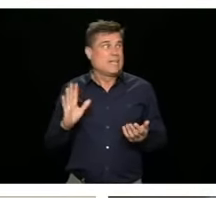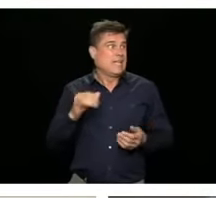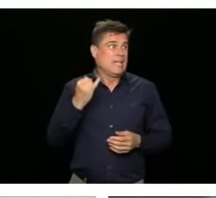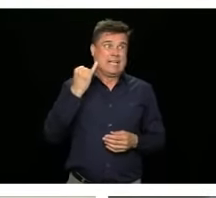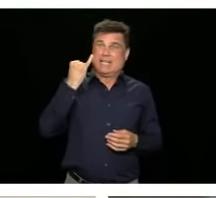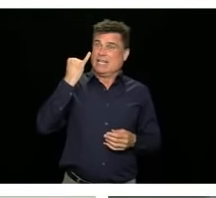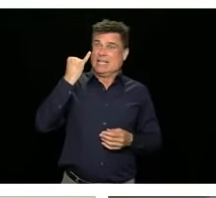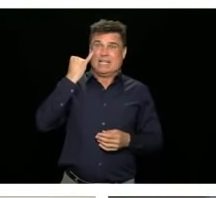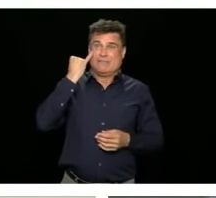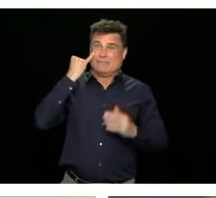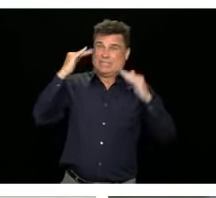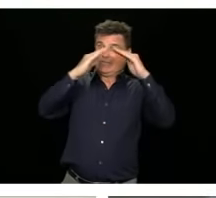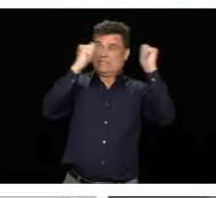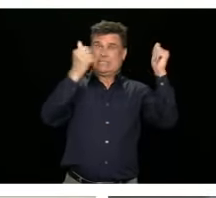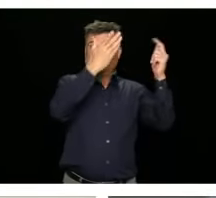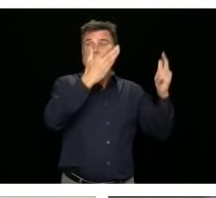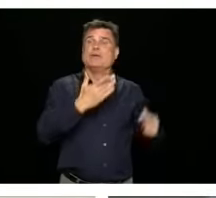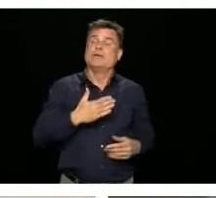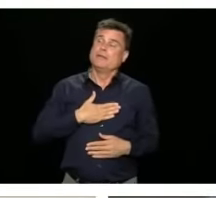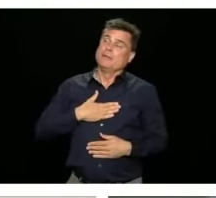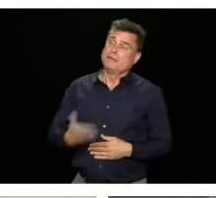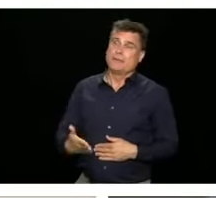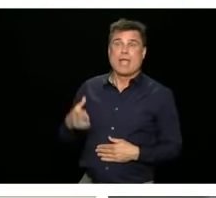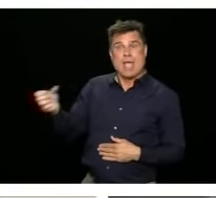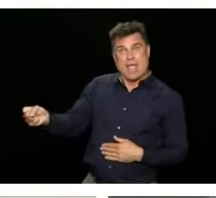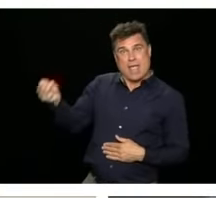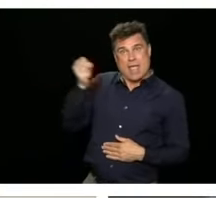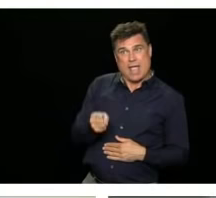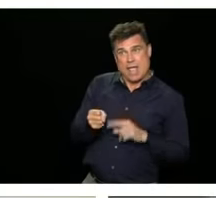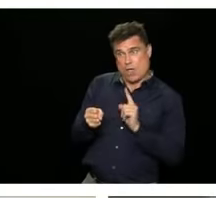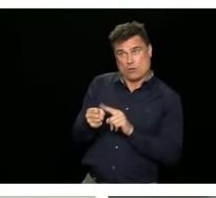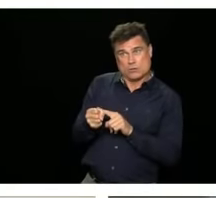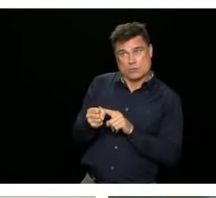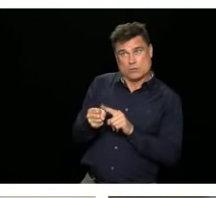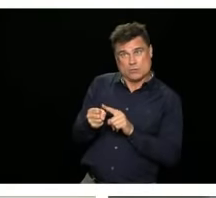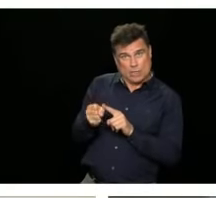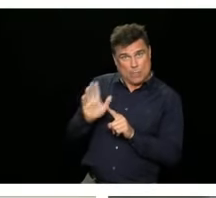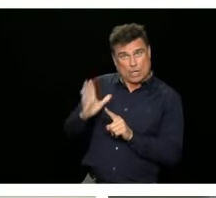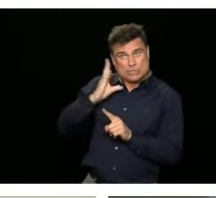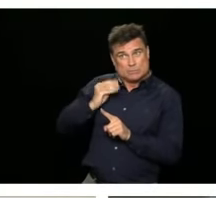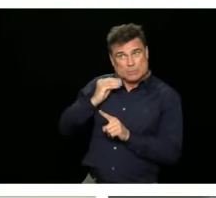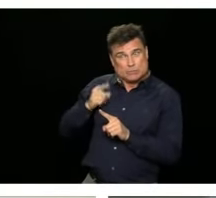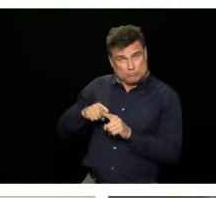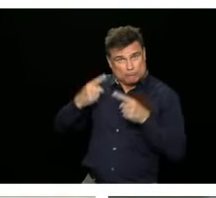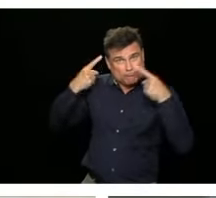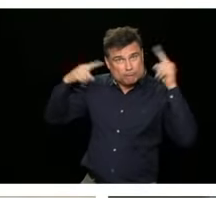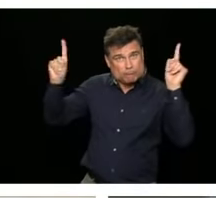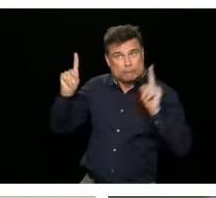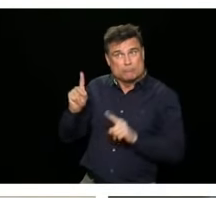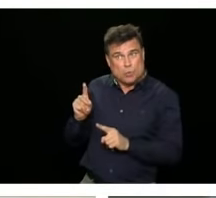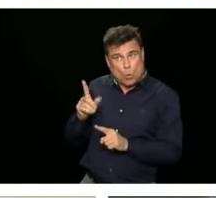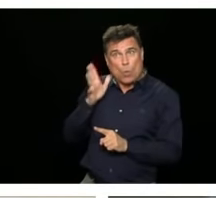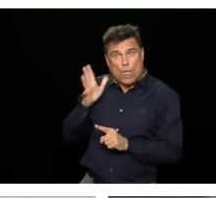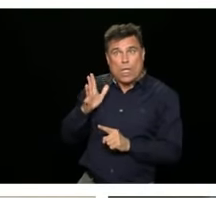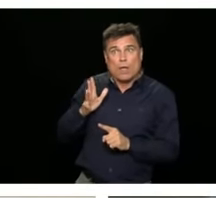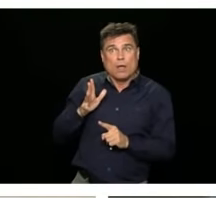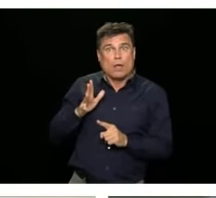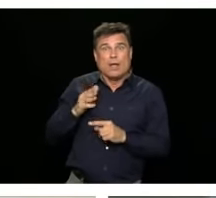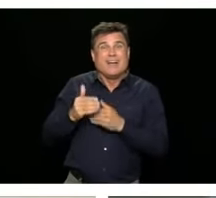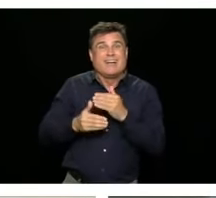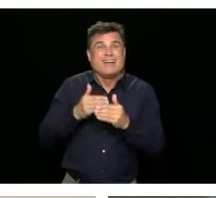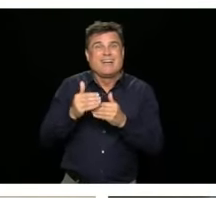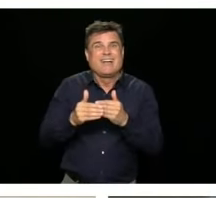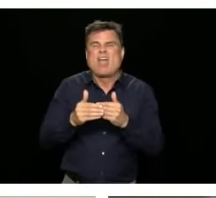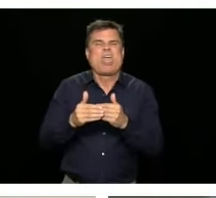universities. Thank you. Thank you to all the panelists, and thank you for all your thoughtful comments. So that is all the time that we